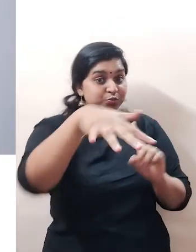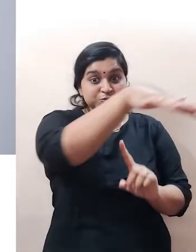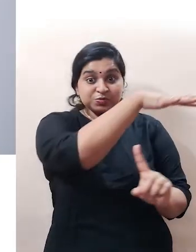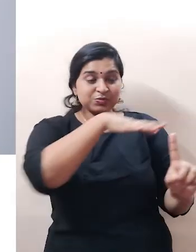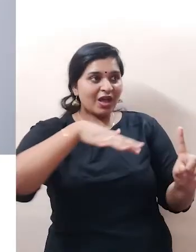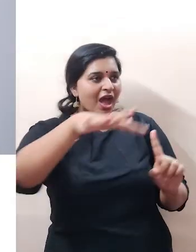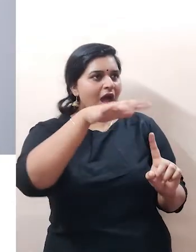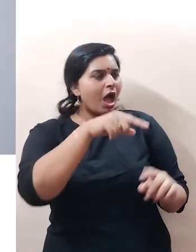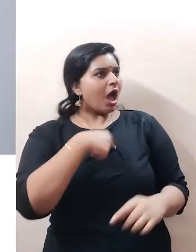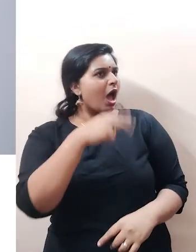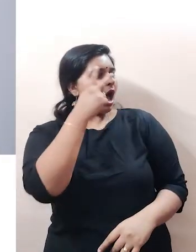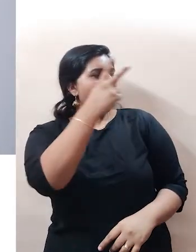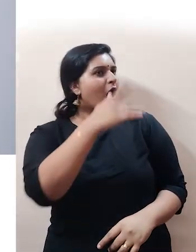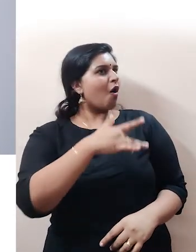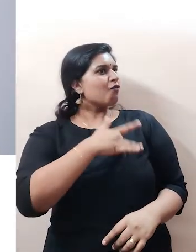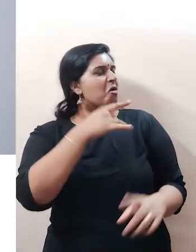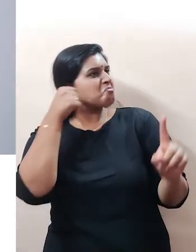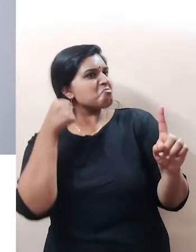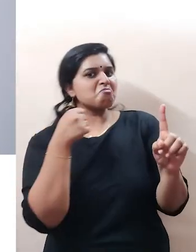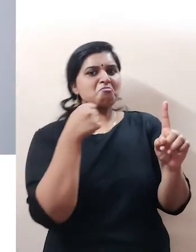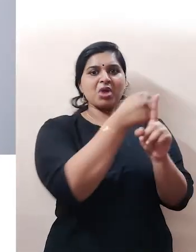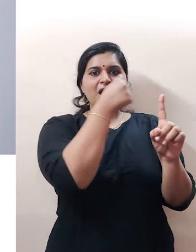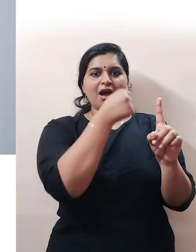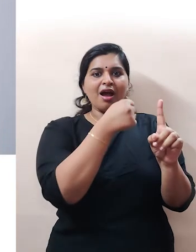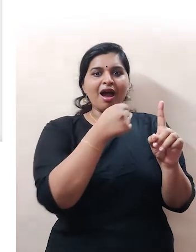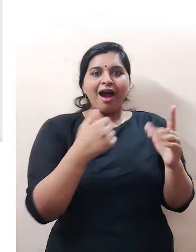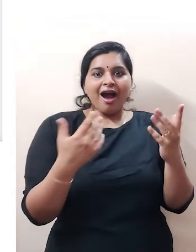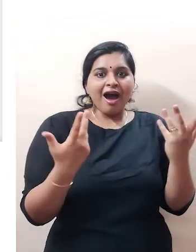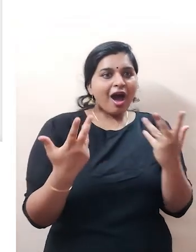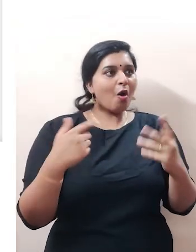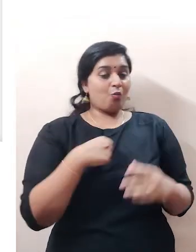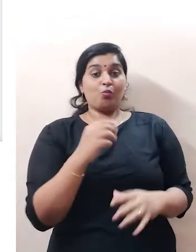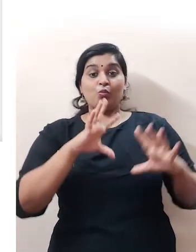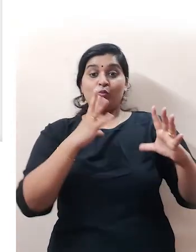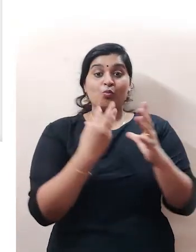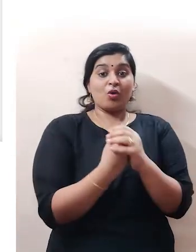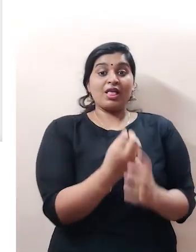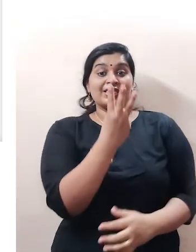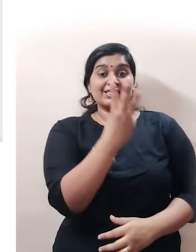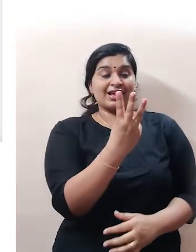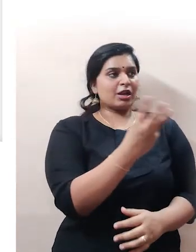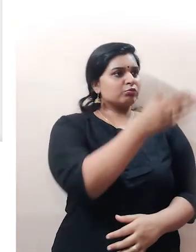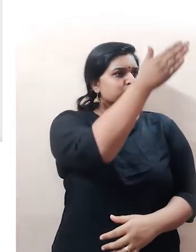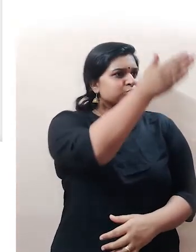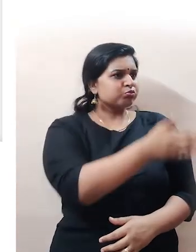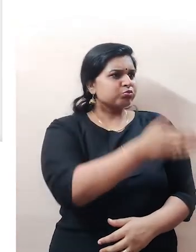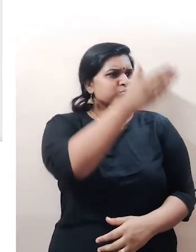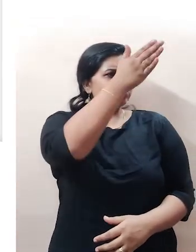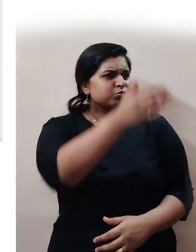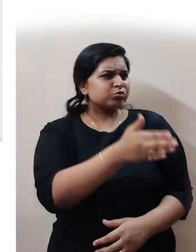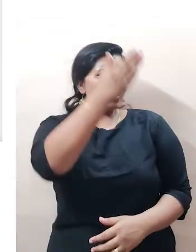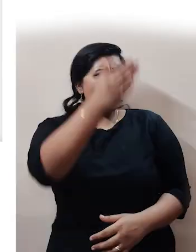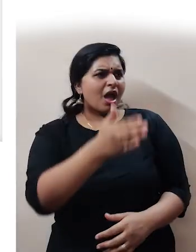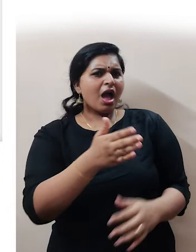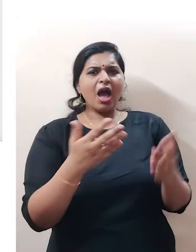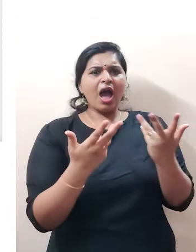spatial configuration visualized in this painting is striking. The picture plane is effectively divided into three through